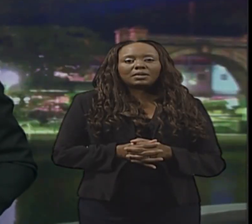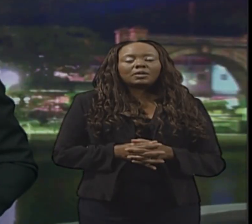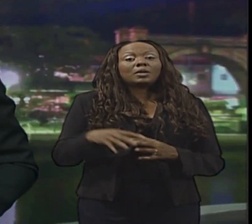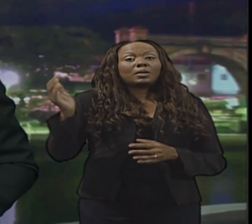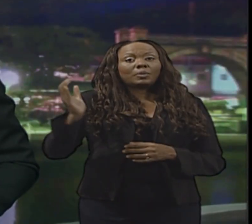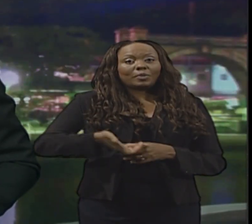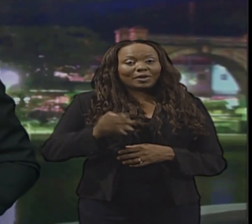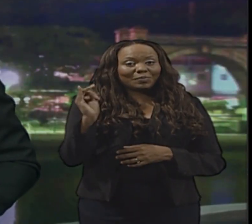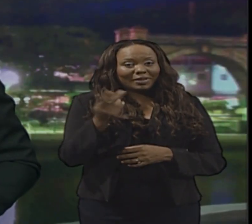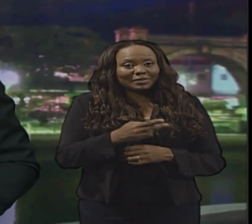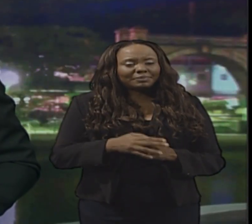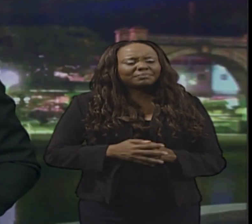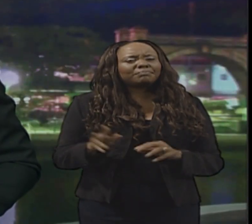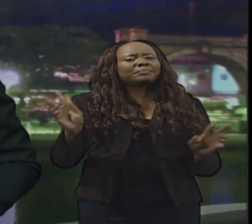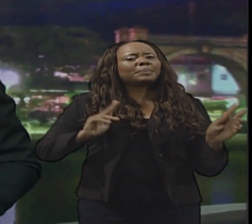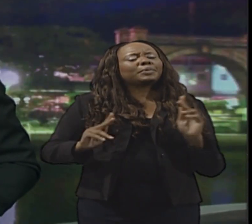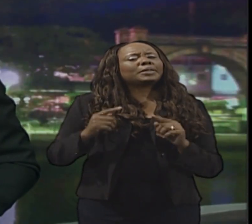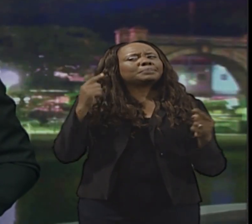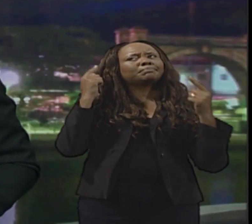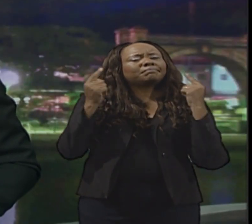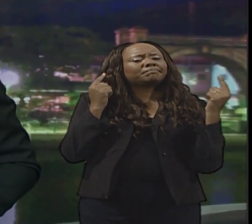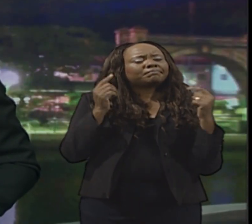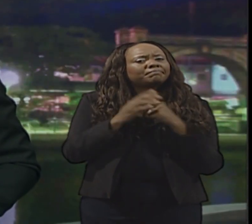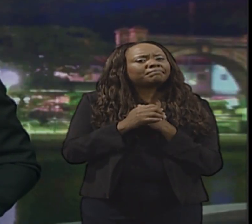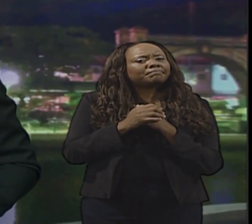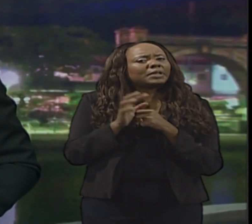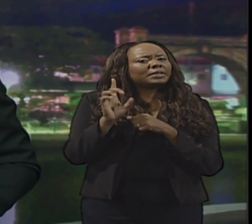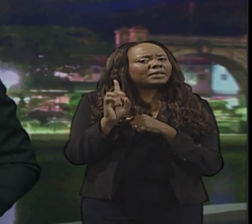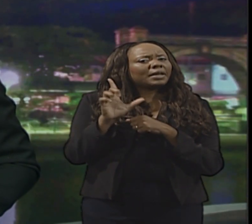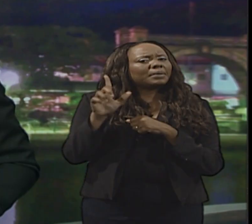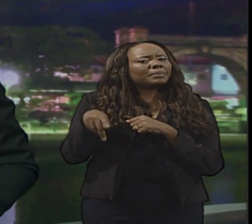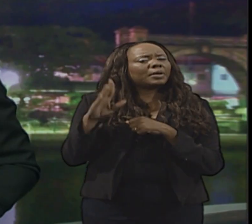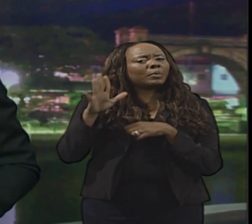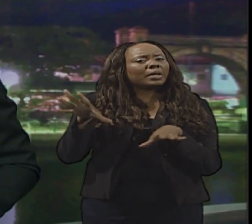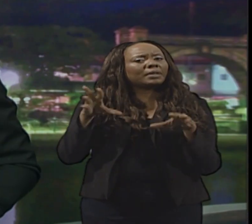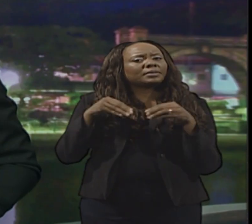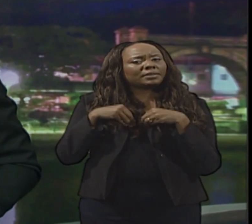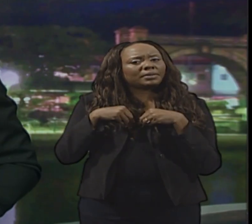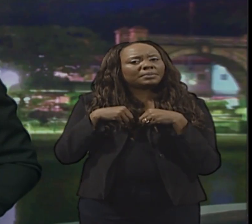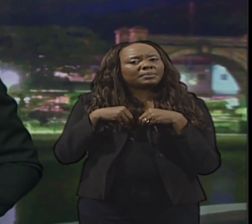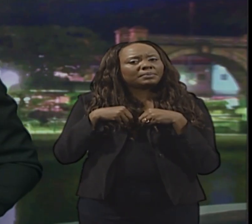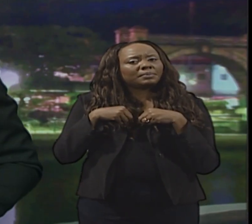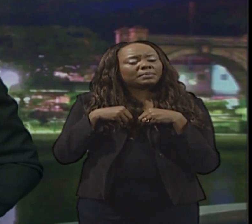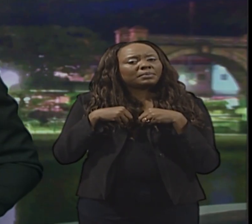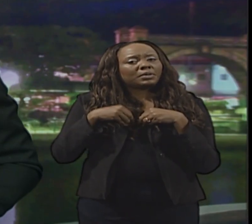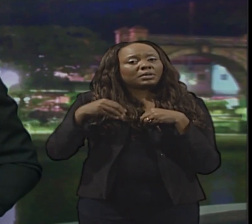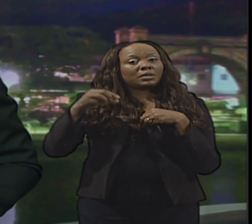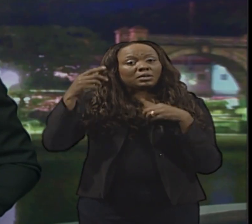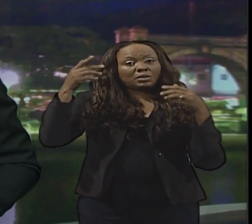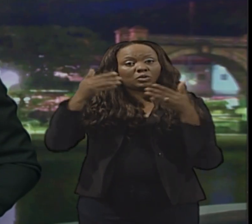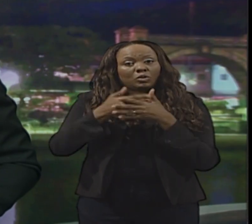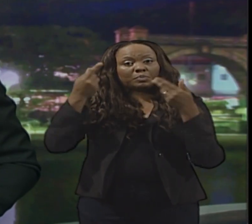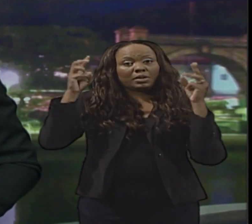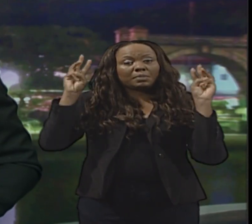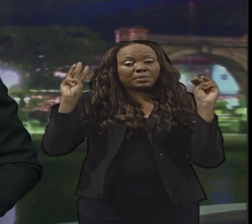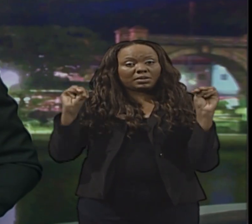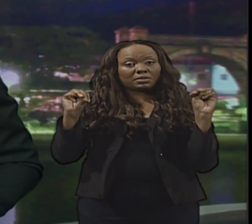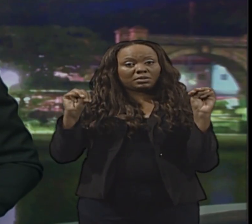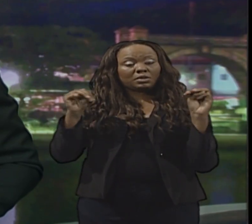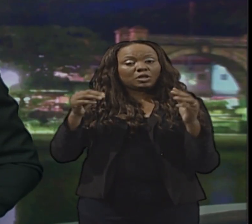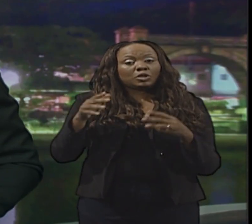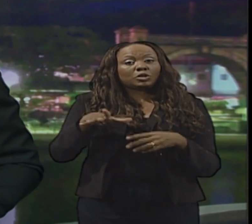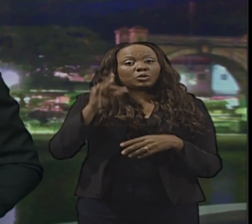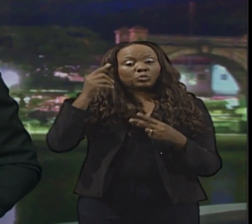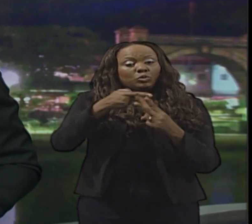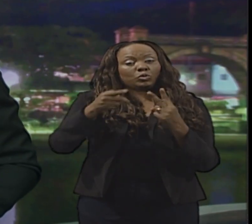Welcome back. Well, the question of whether the Democratic Labour Party will accept Prime Minister Mia Motley's invitation to suggest 2 people to serve in the Senate